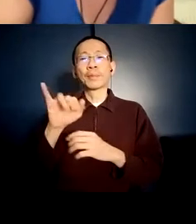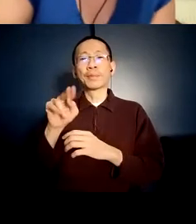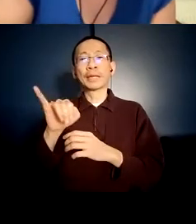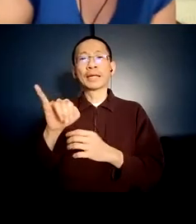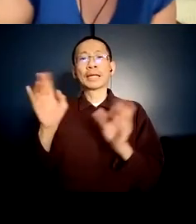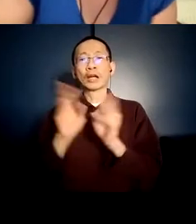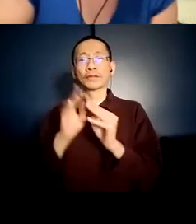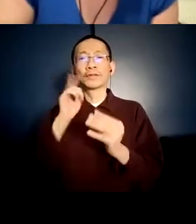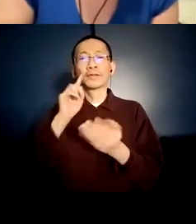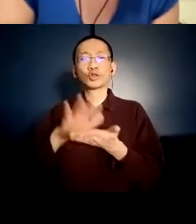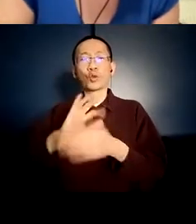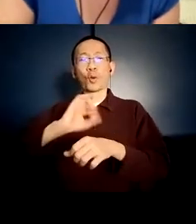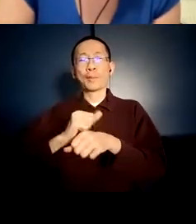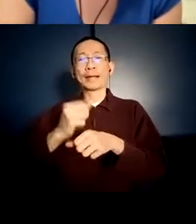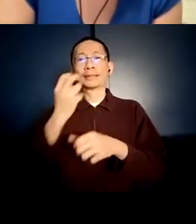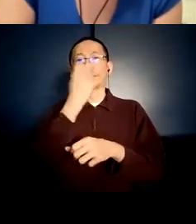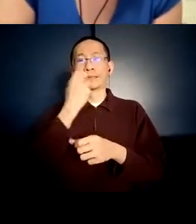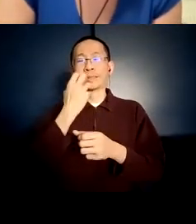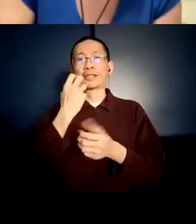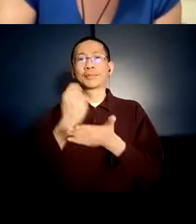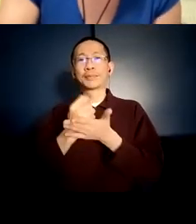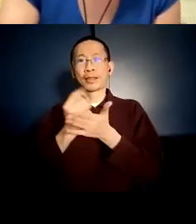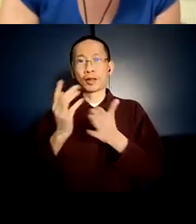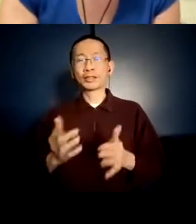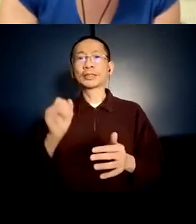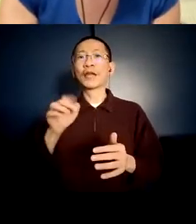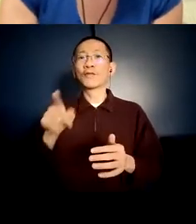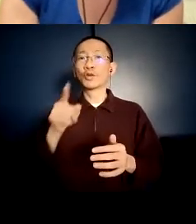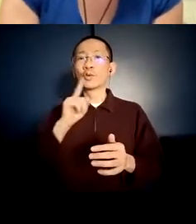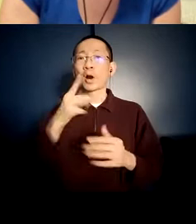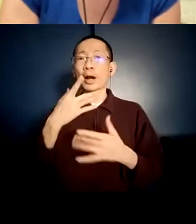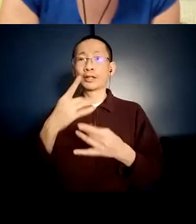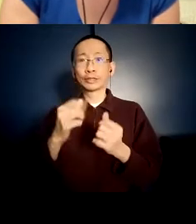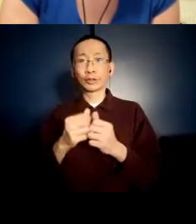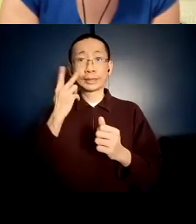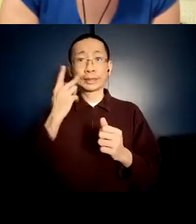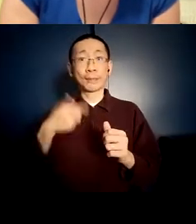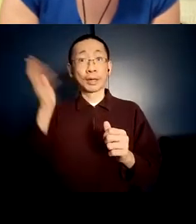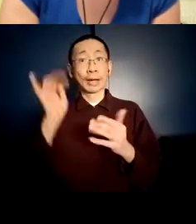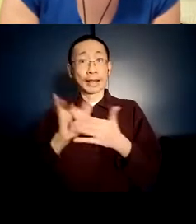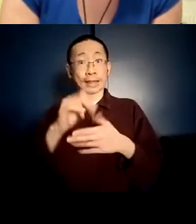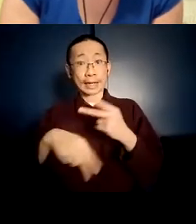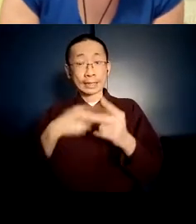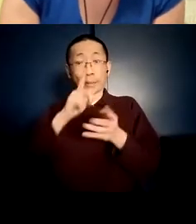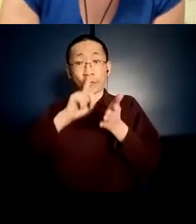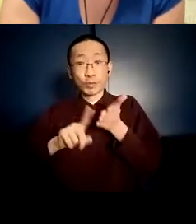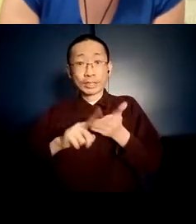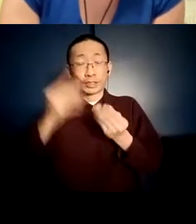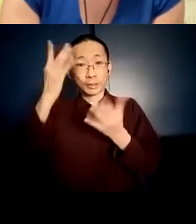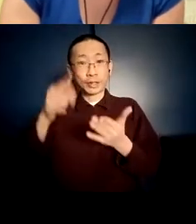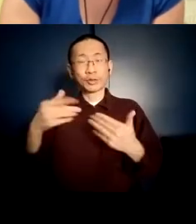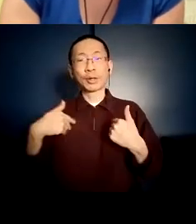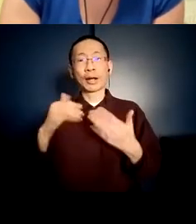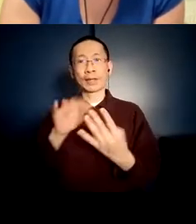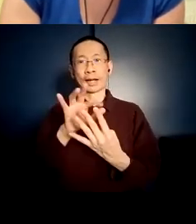language pathologists. So if you're interested in seeing me present that kind of information, there is that option